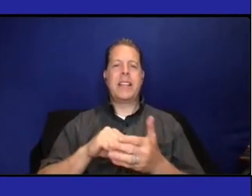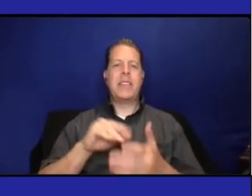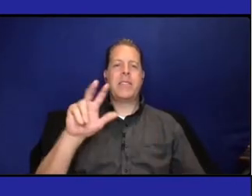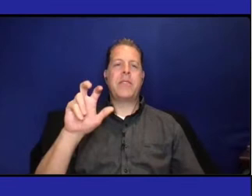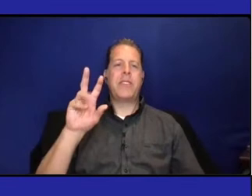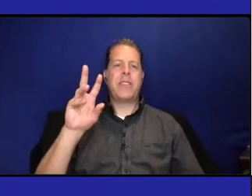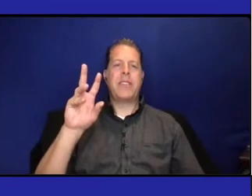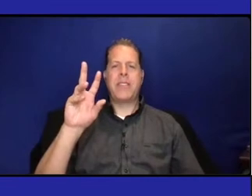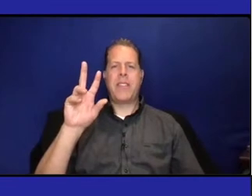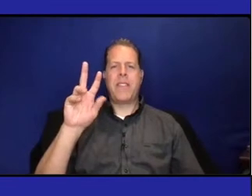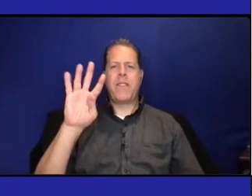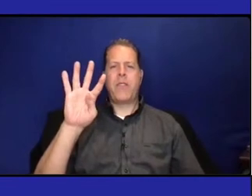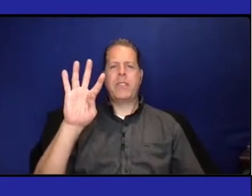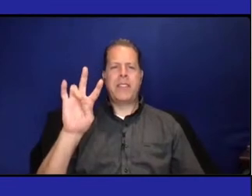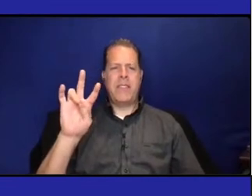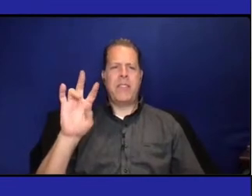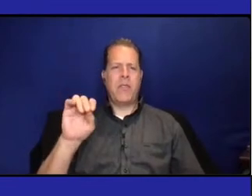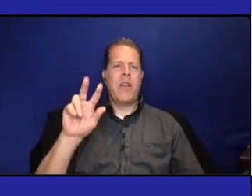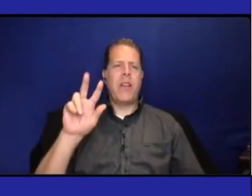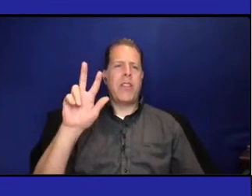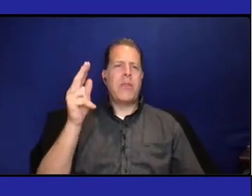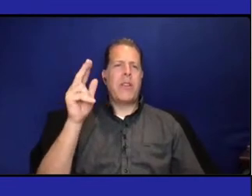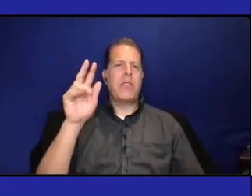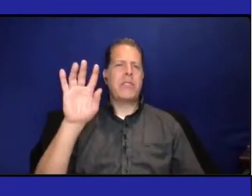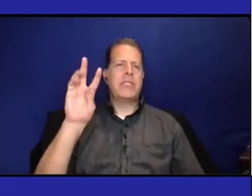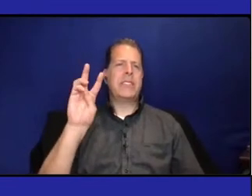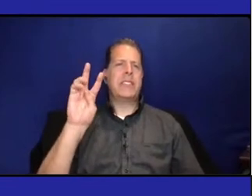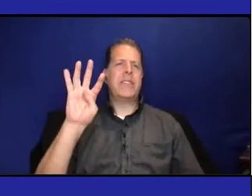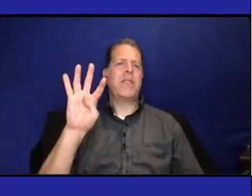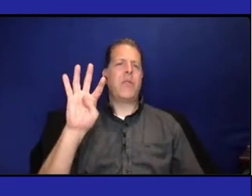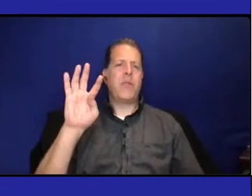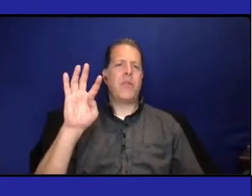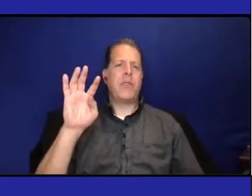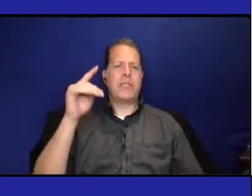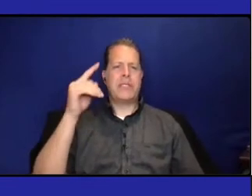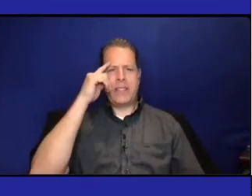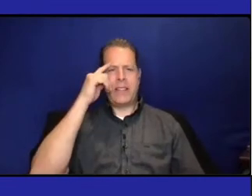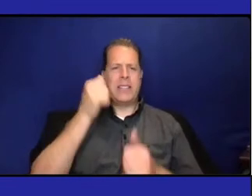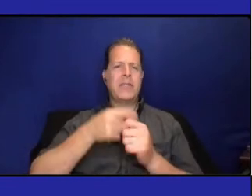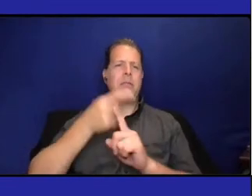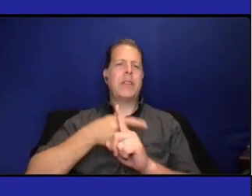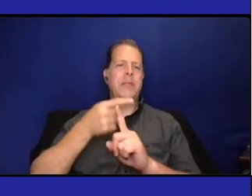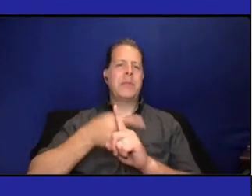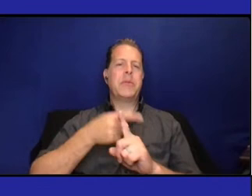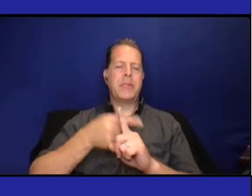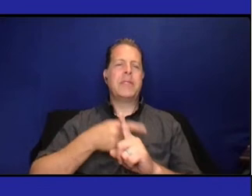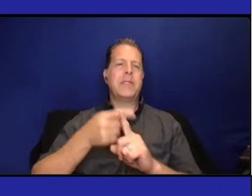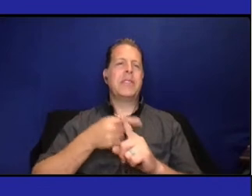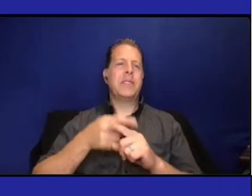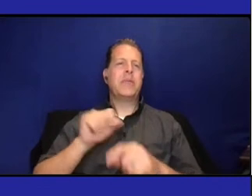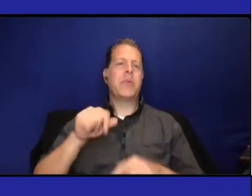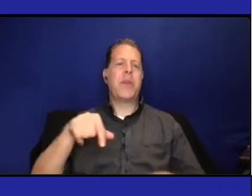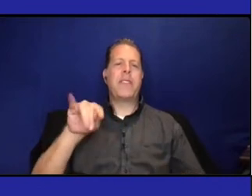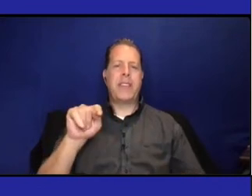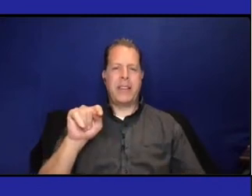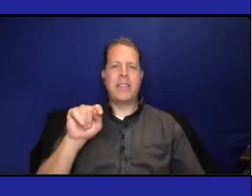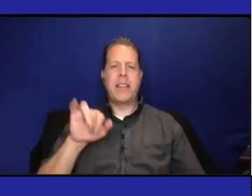$6,347 or $3.64 of rentable square feet, which will increase by 3% per year to